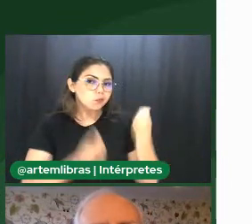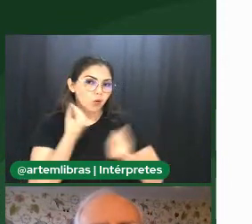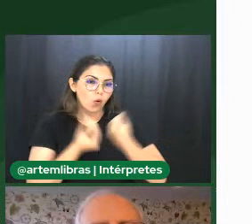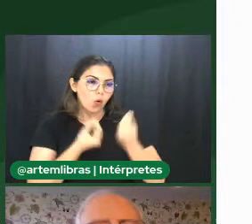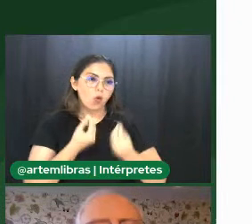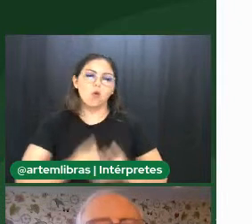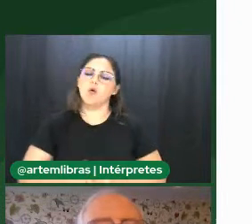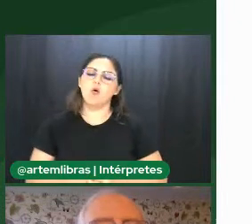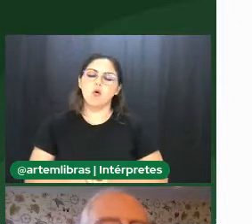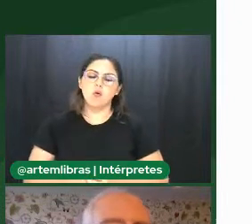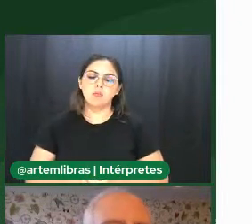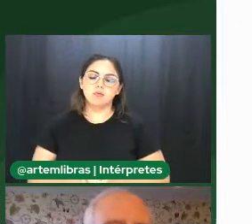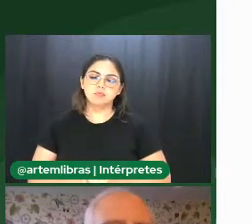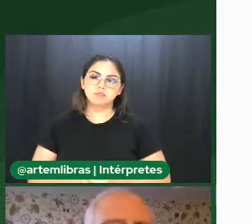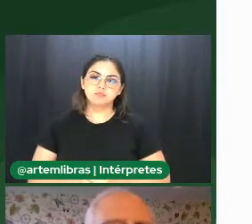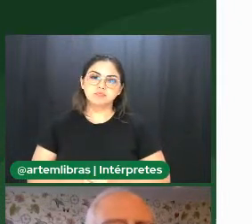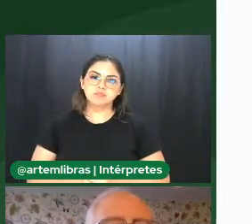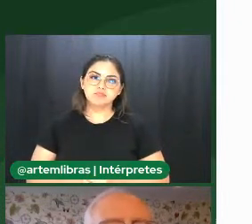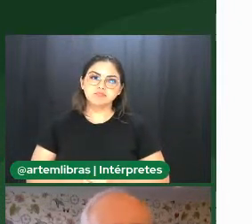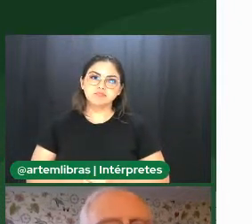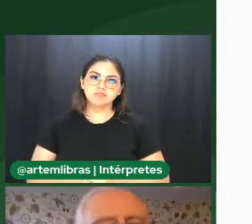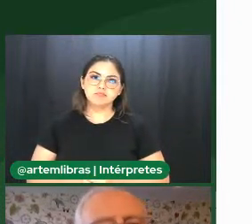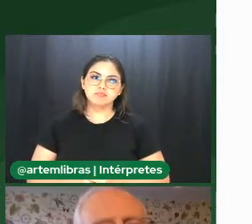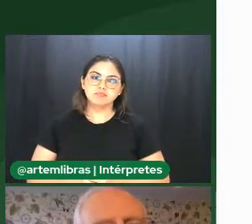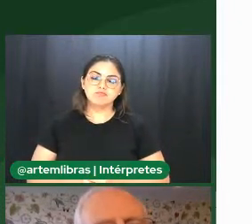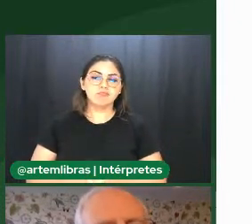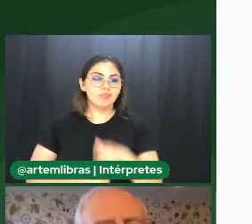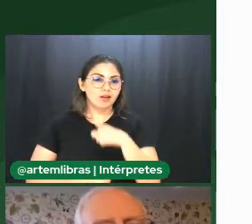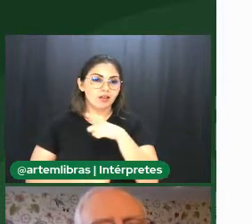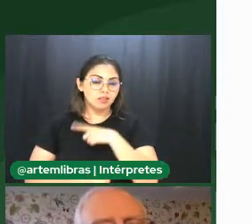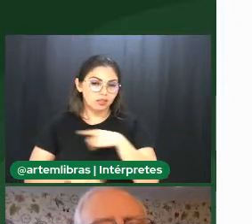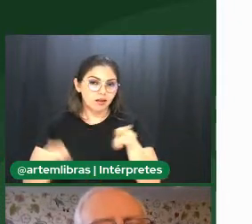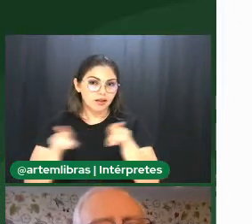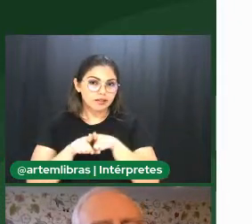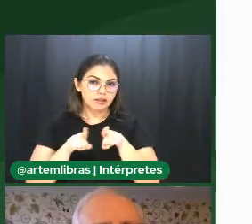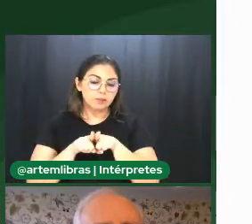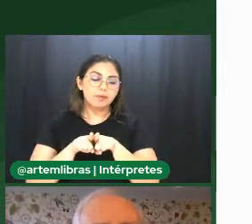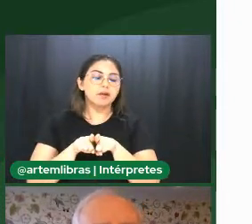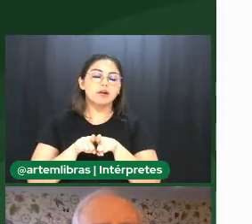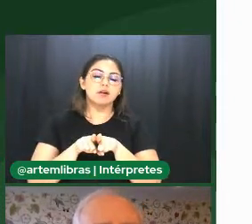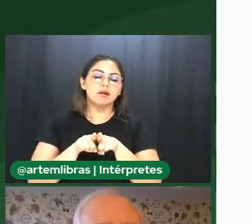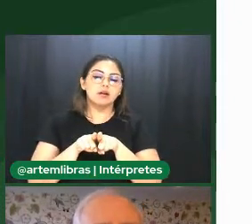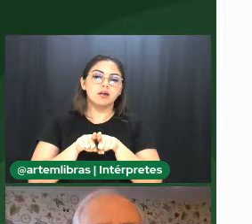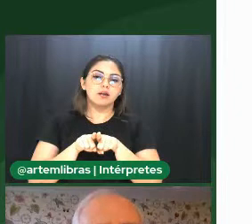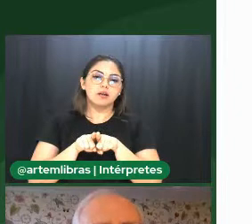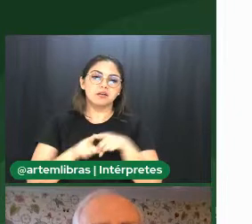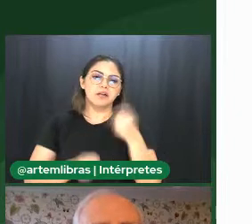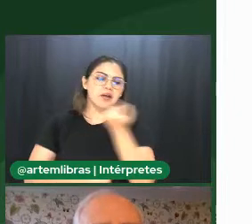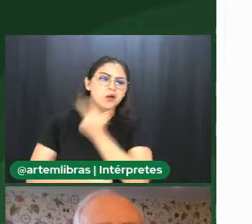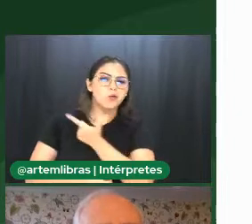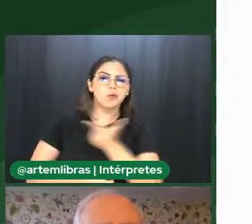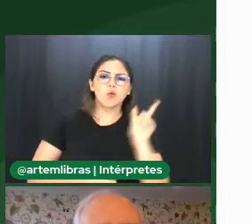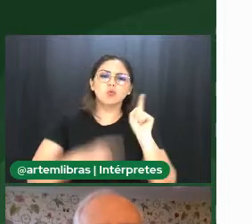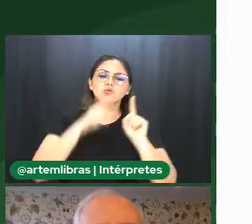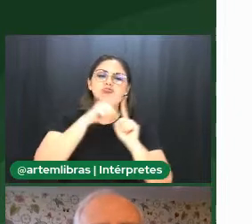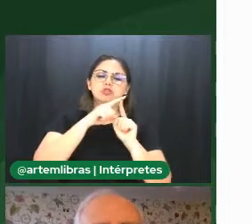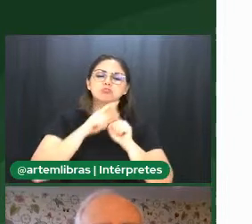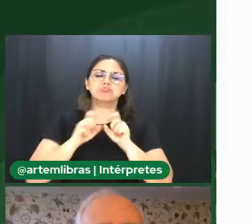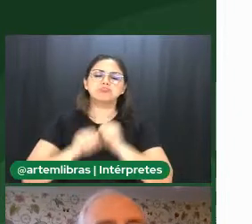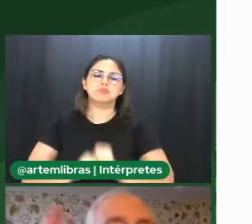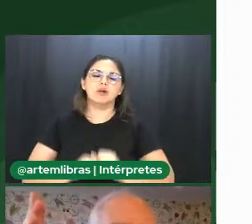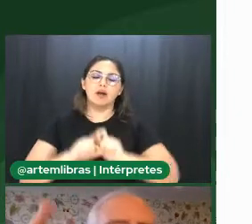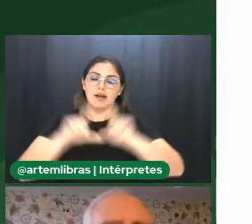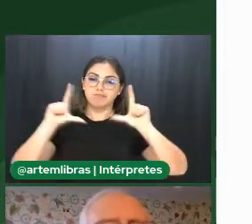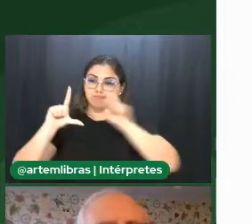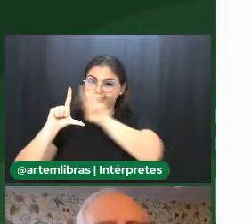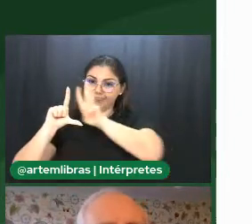recommenders. We might have more consequential applications that were part of legal or medical